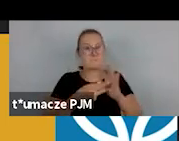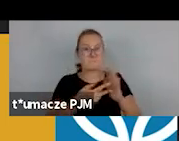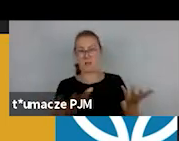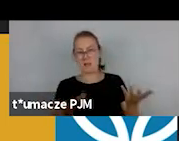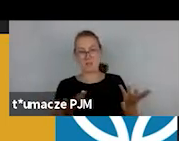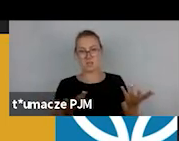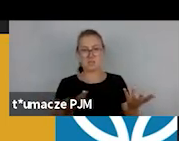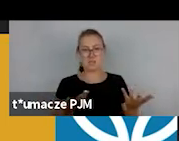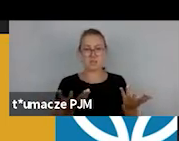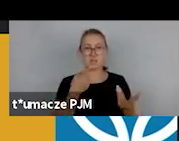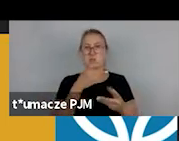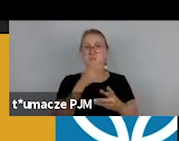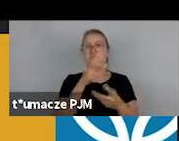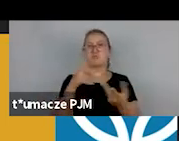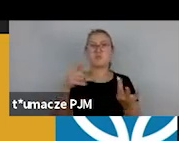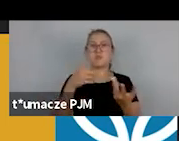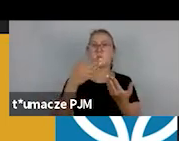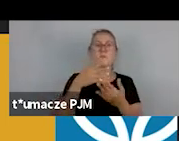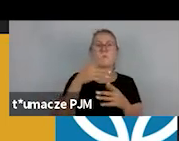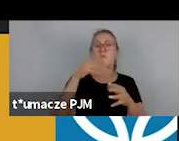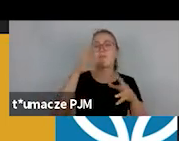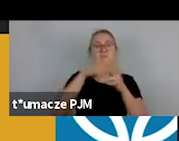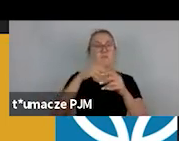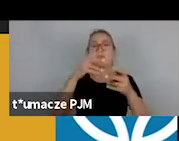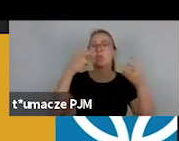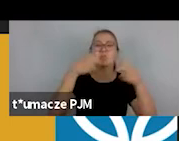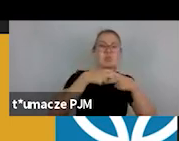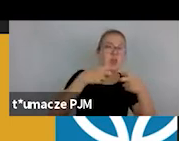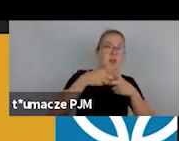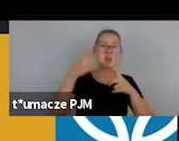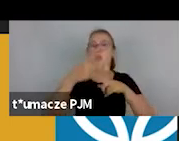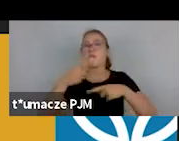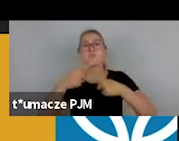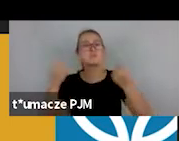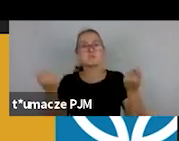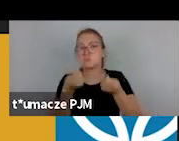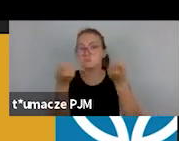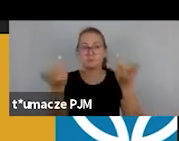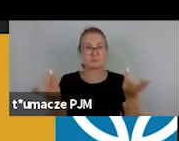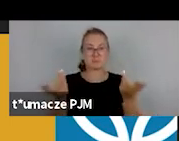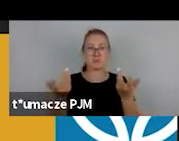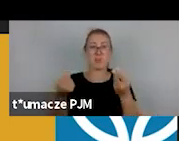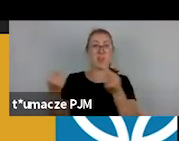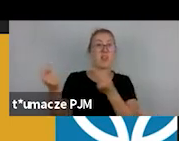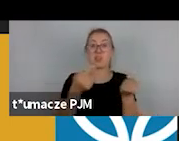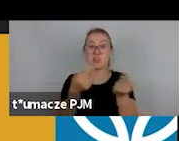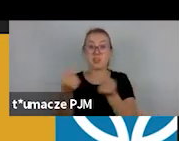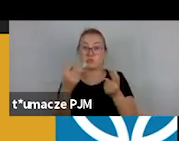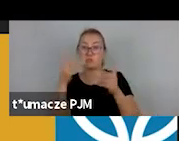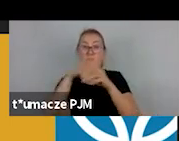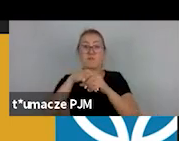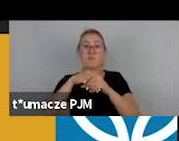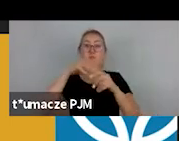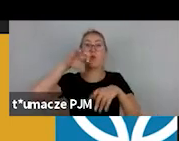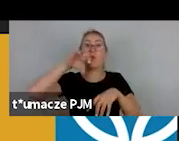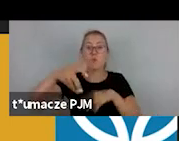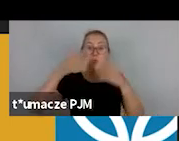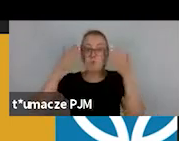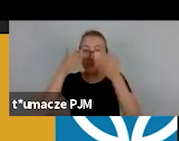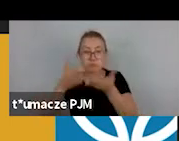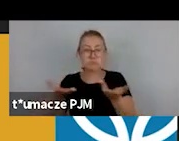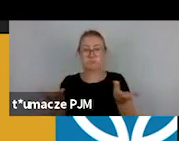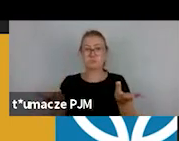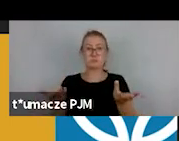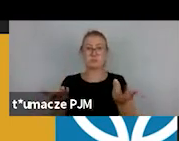survey work, you're going to do polls, focus group discussions. When I worked for an organization called Futures